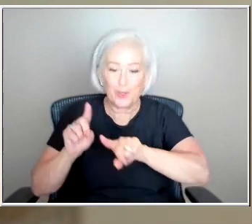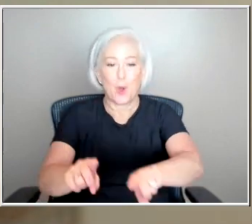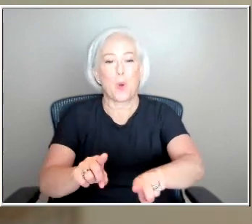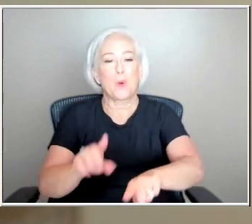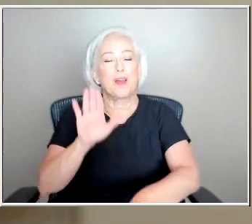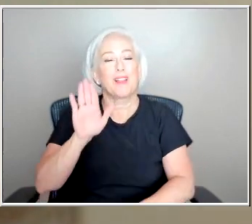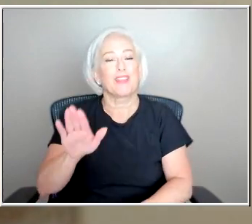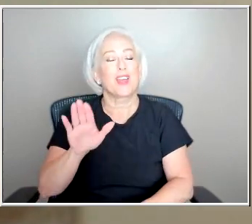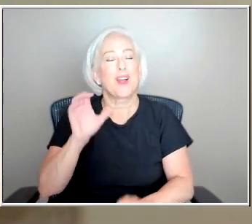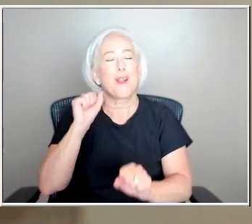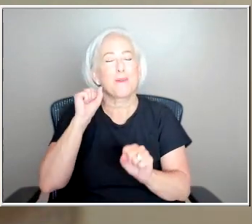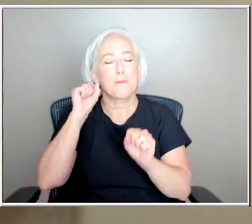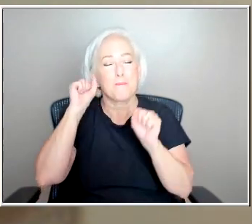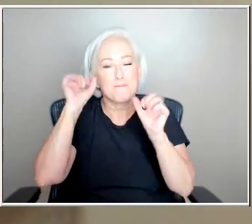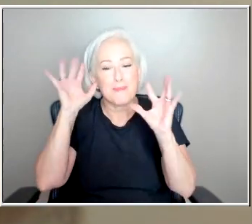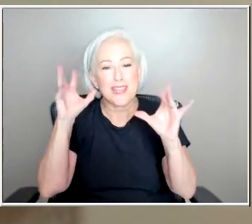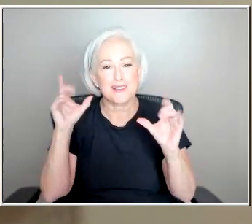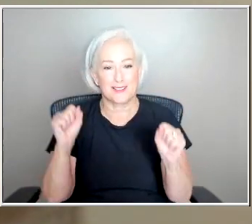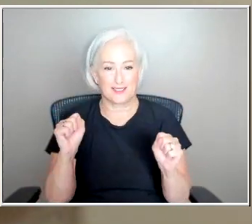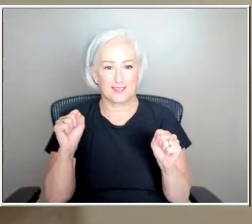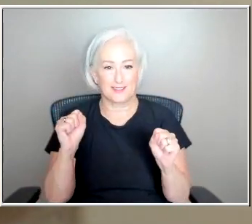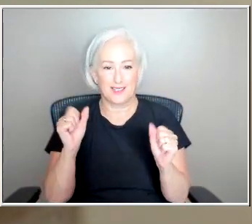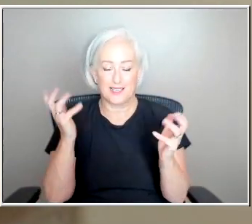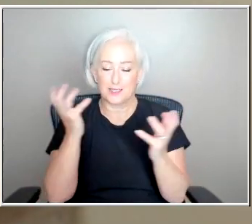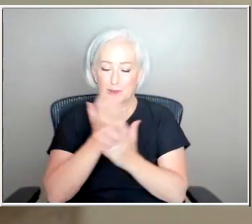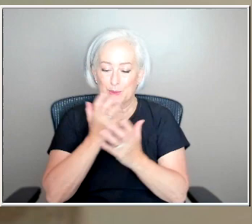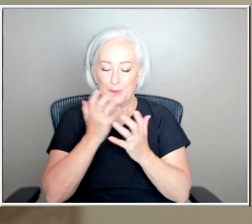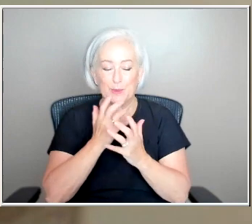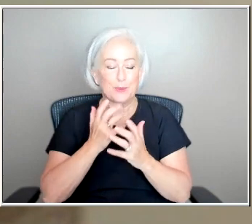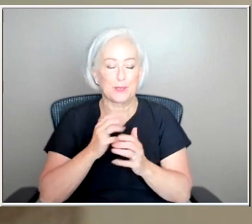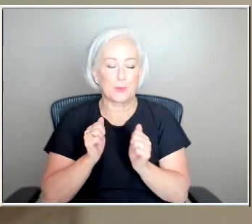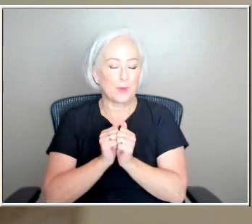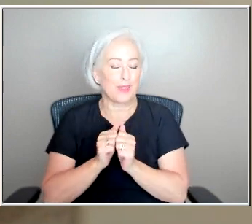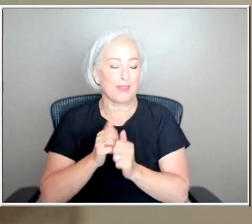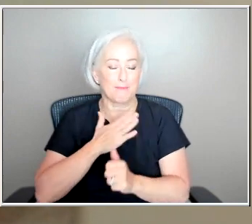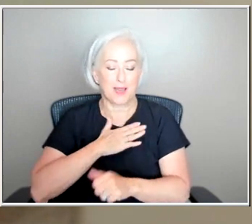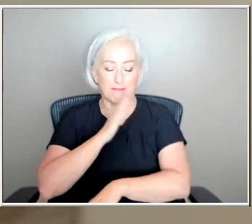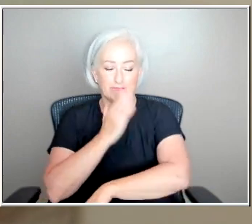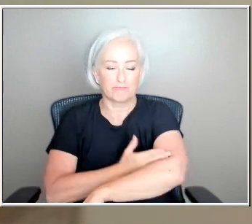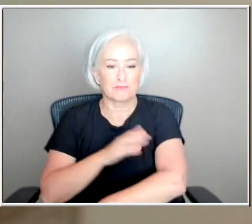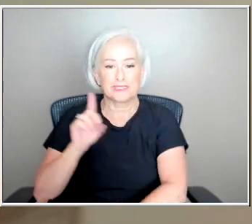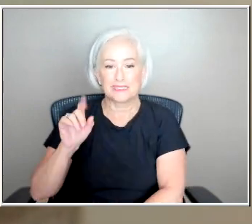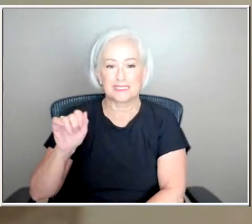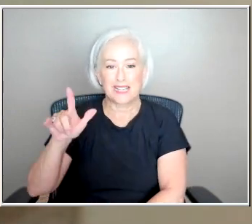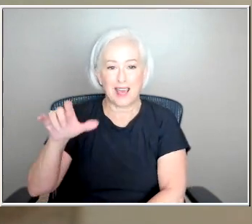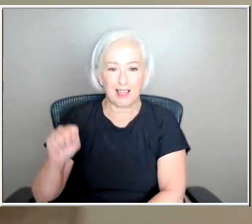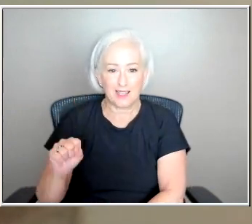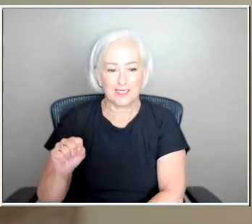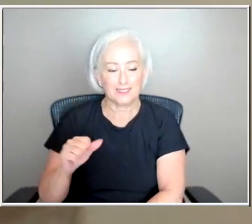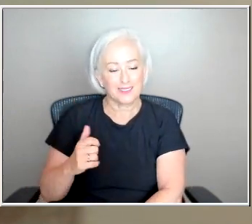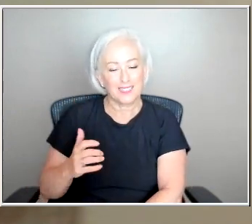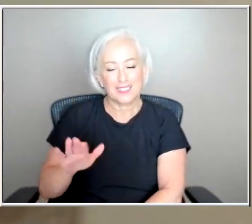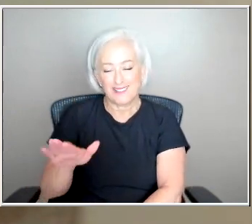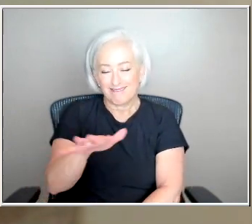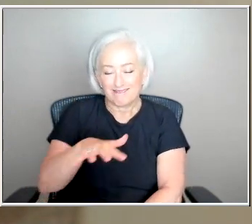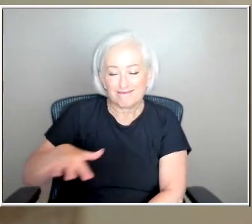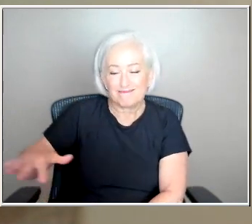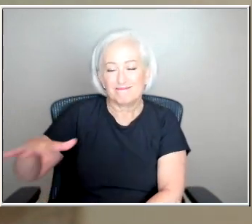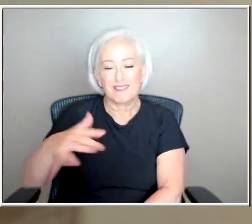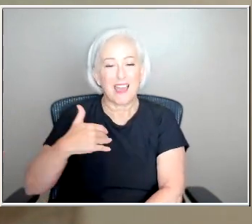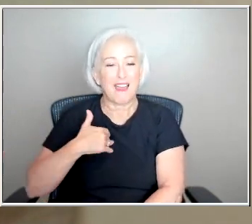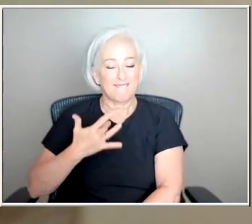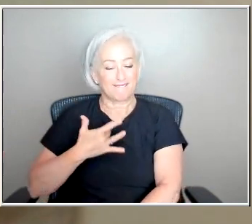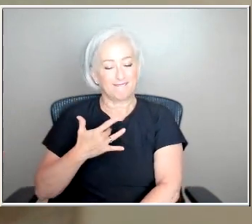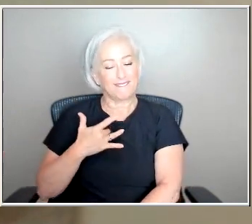and they are so wonderful with Dallas, and it is such a family kind of a feel there. And if you're not someone